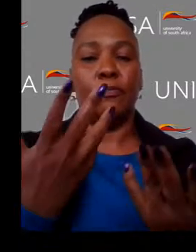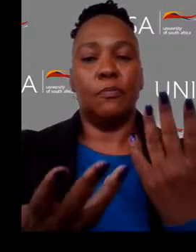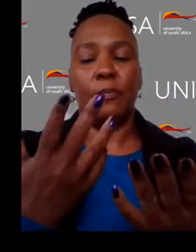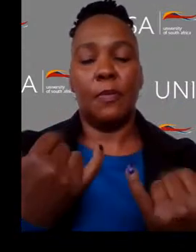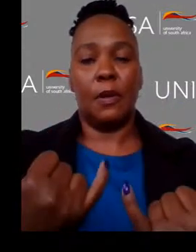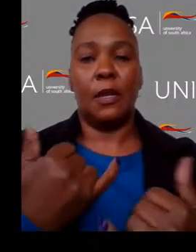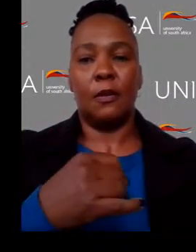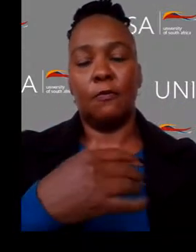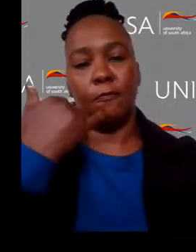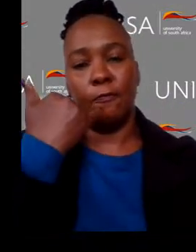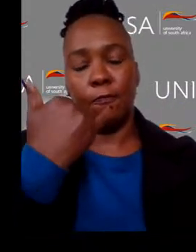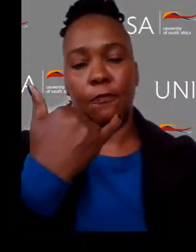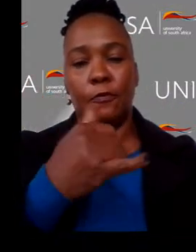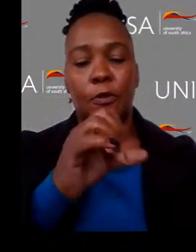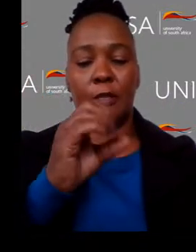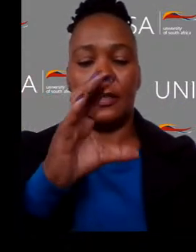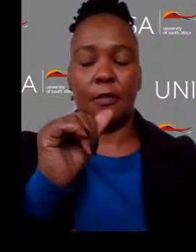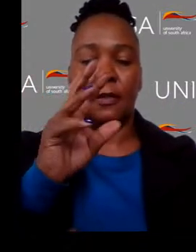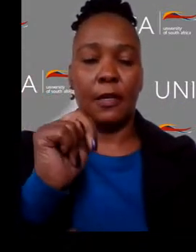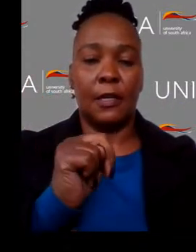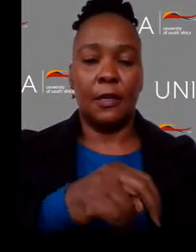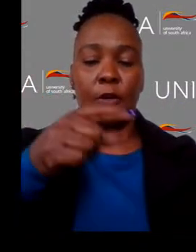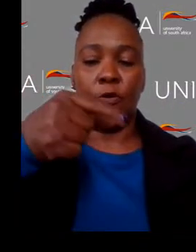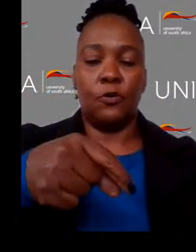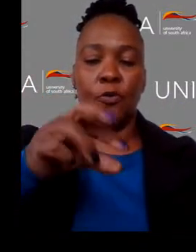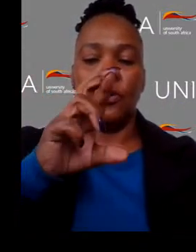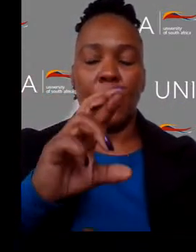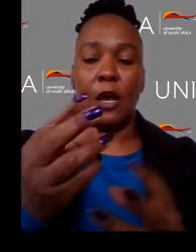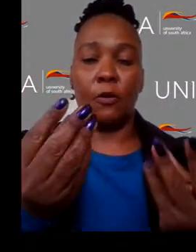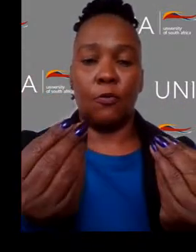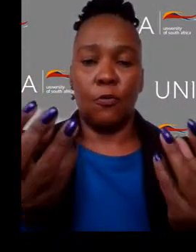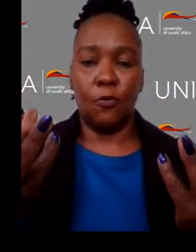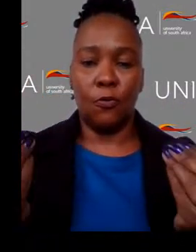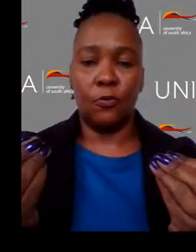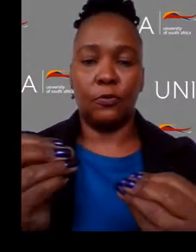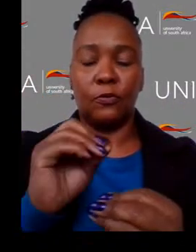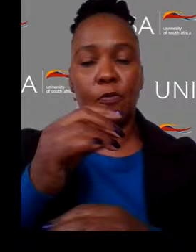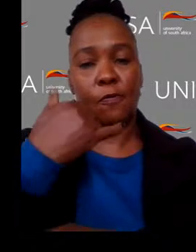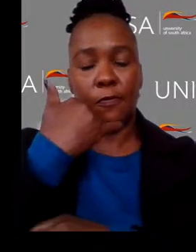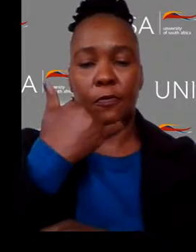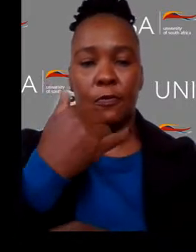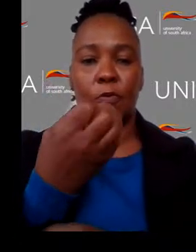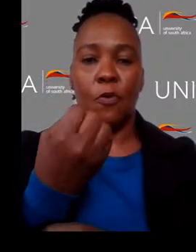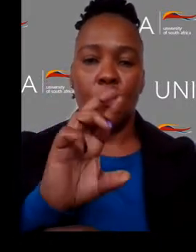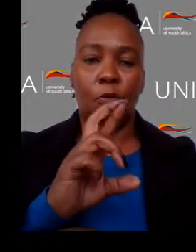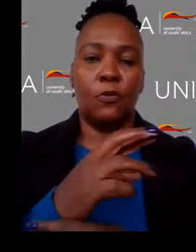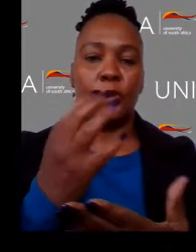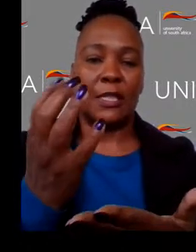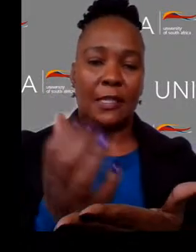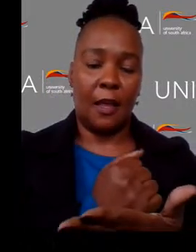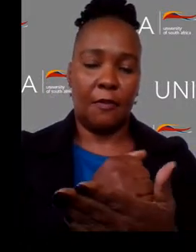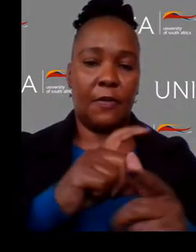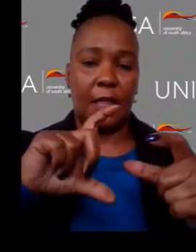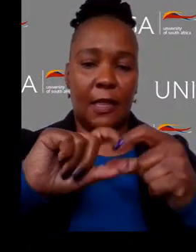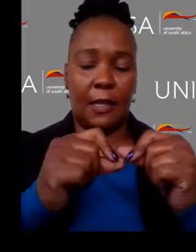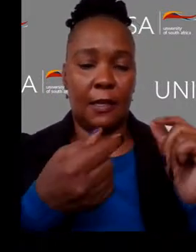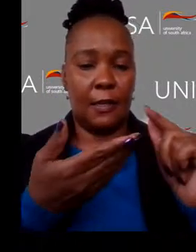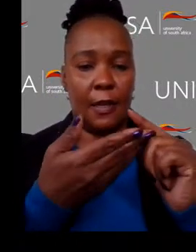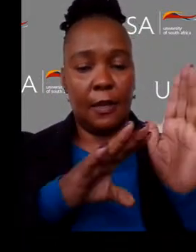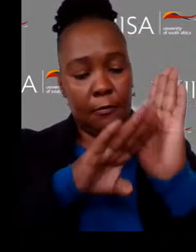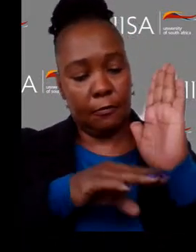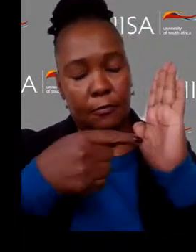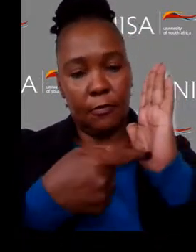scan the QR code if you want to open it up on your mobile device, or you can save the link at the bottom.